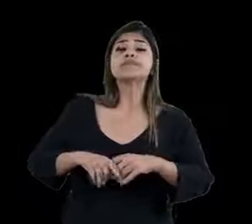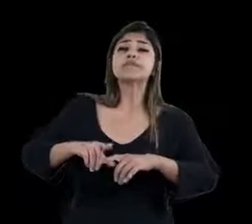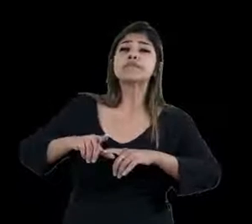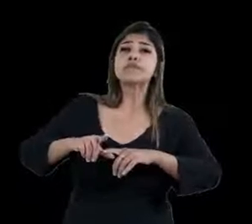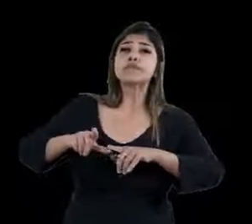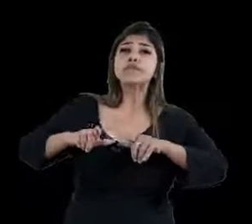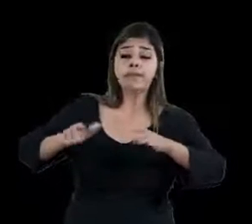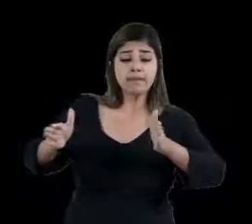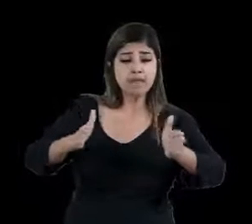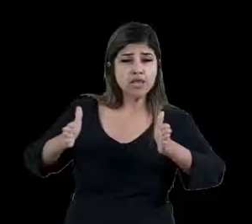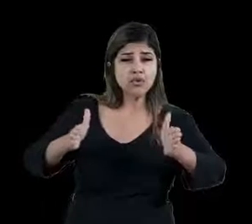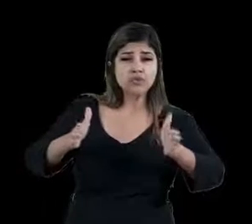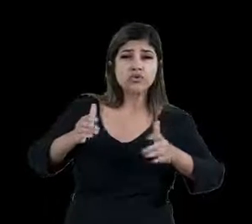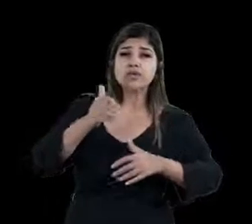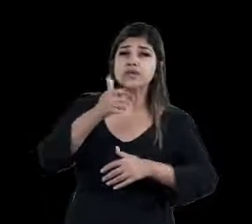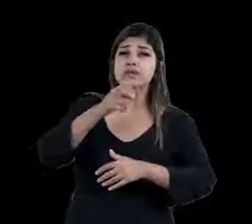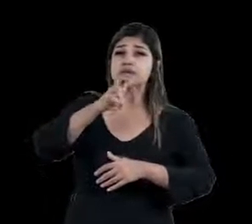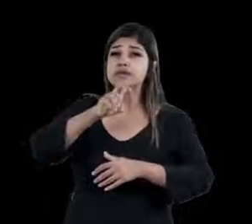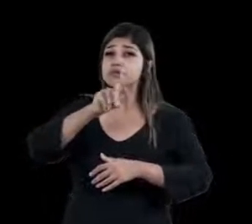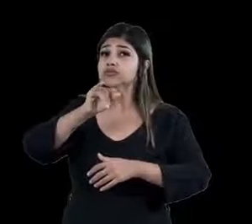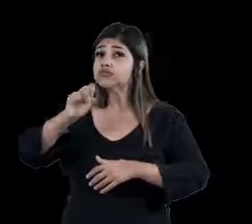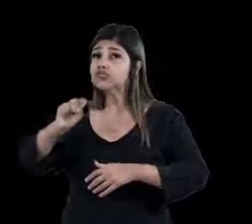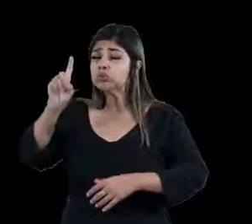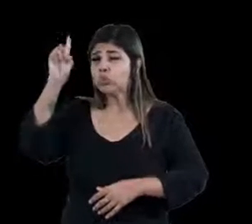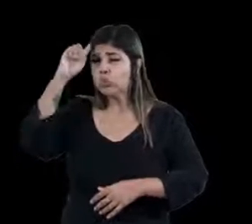It was an everyday fortnightly experiment